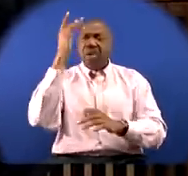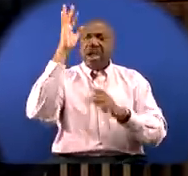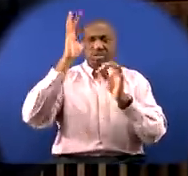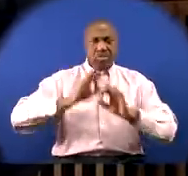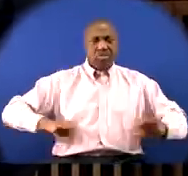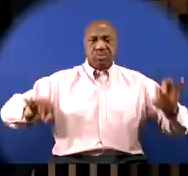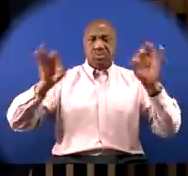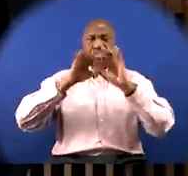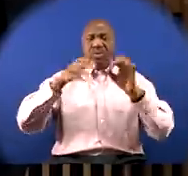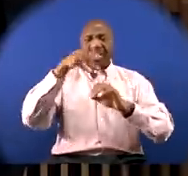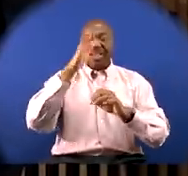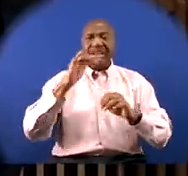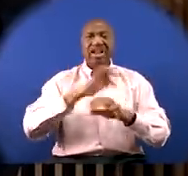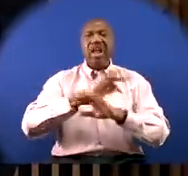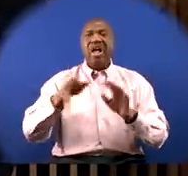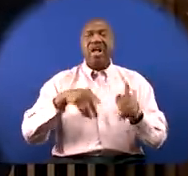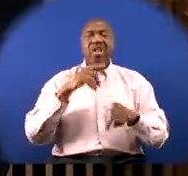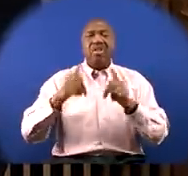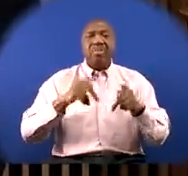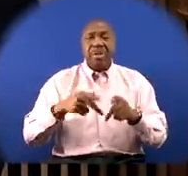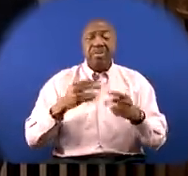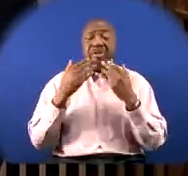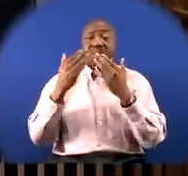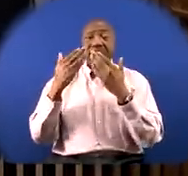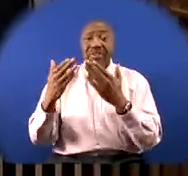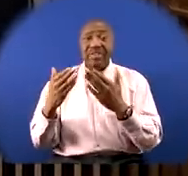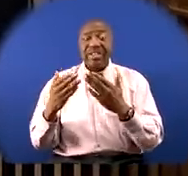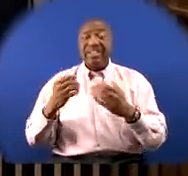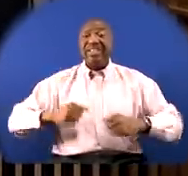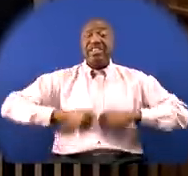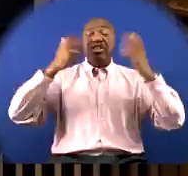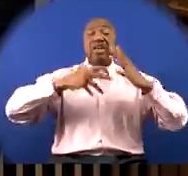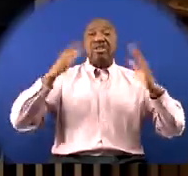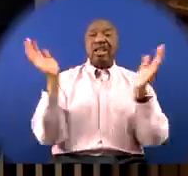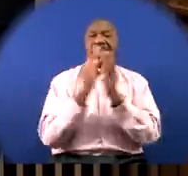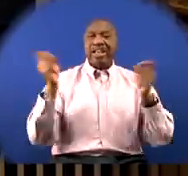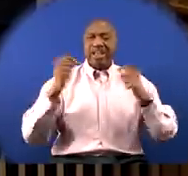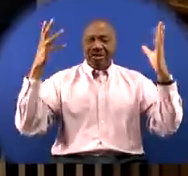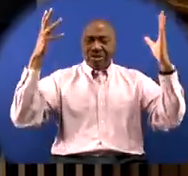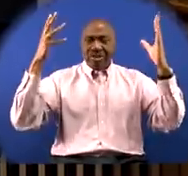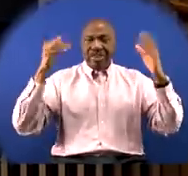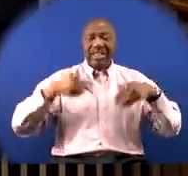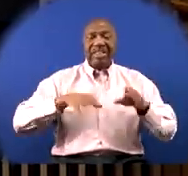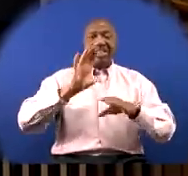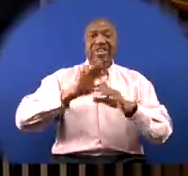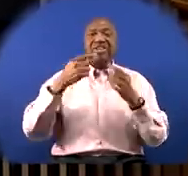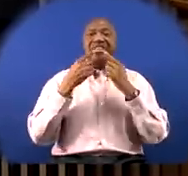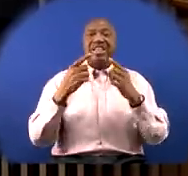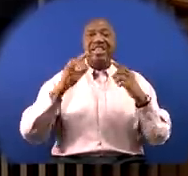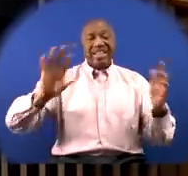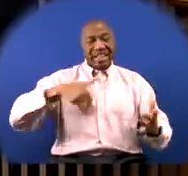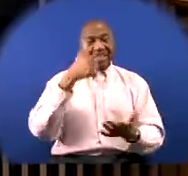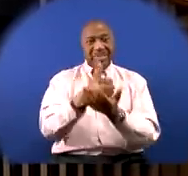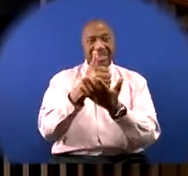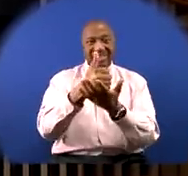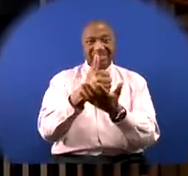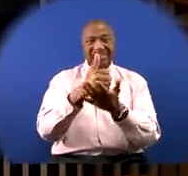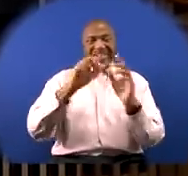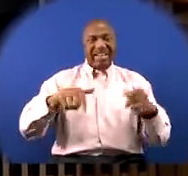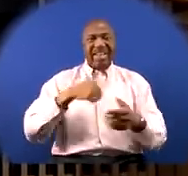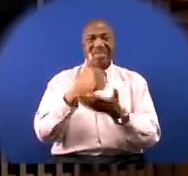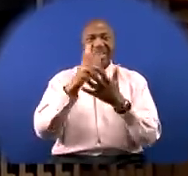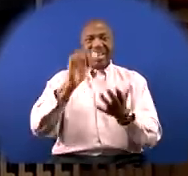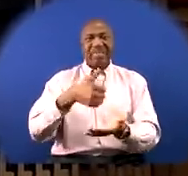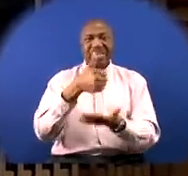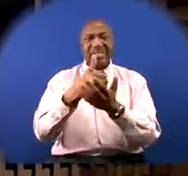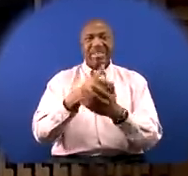great God. And let all the grateful people shout hallelujah. Let the church say amen. Amen,